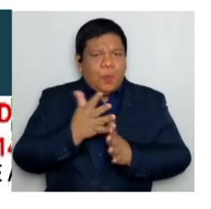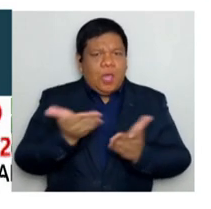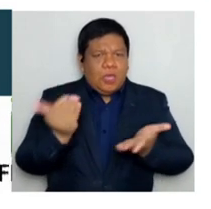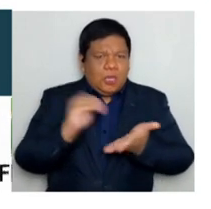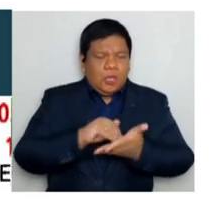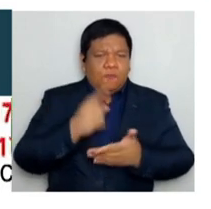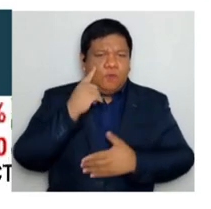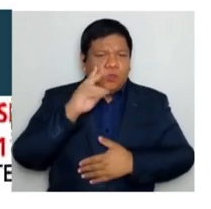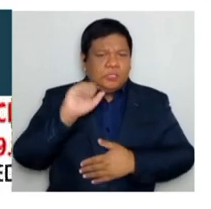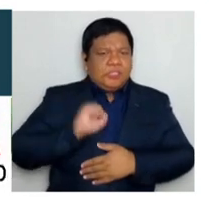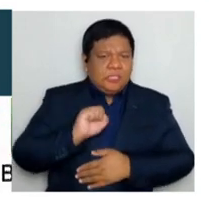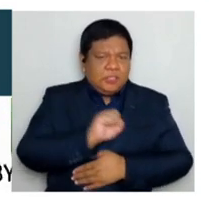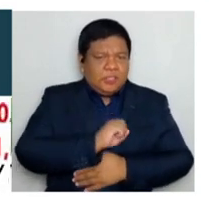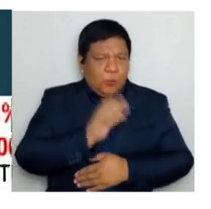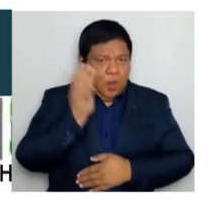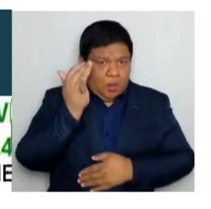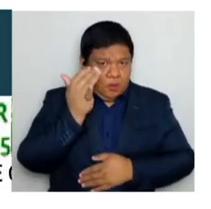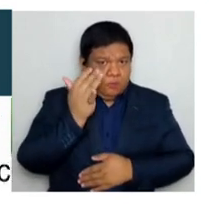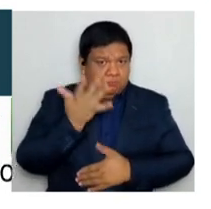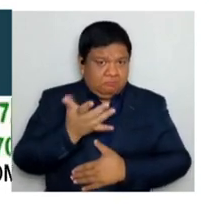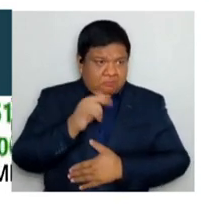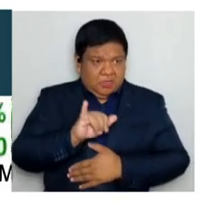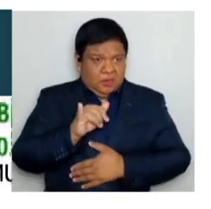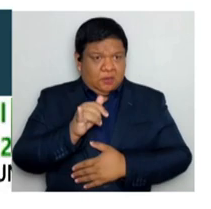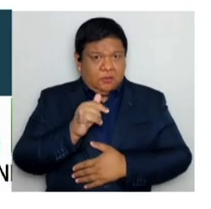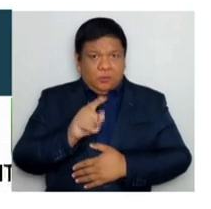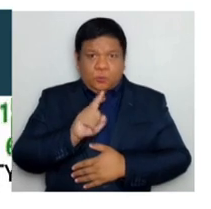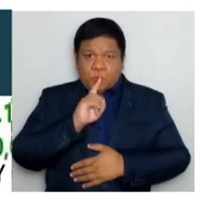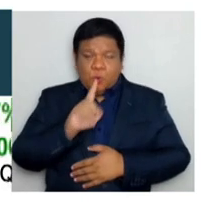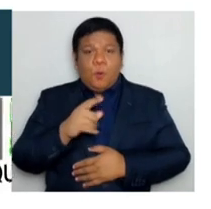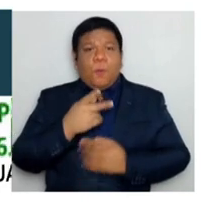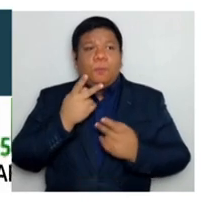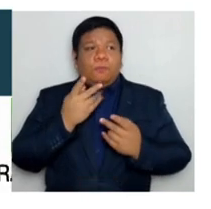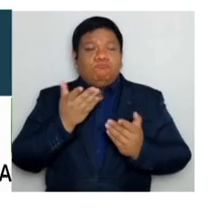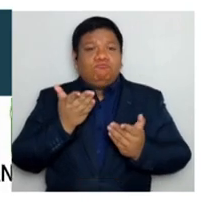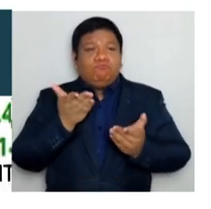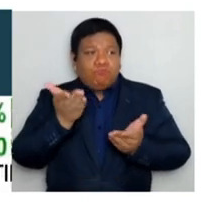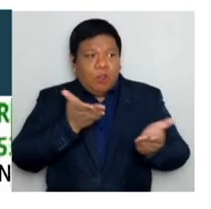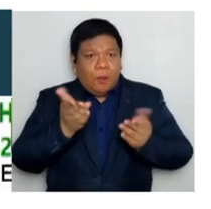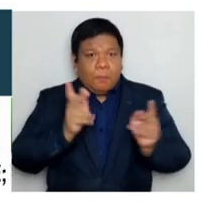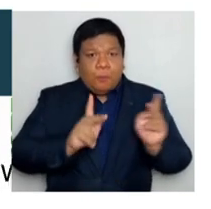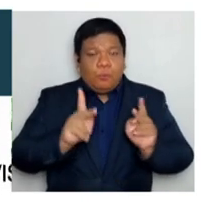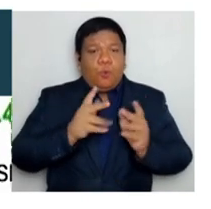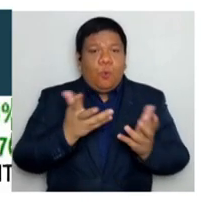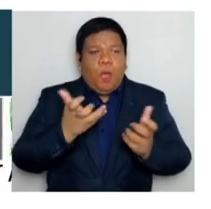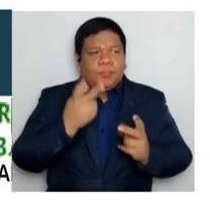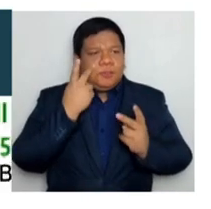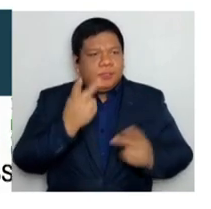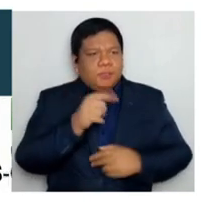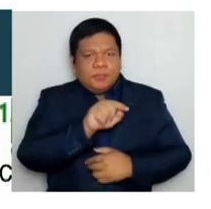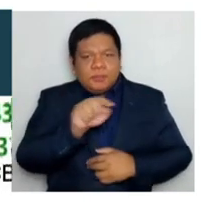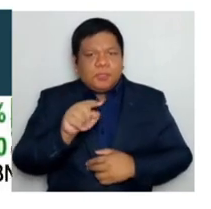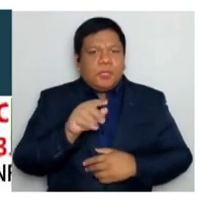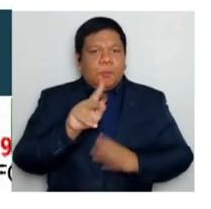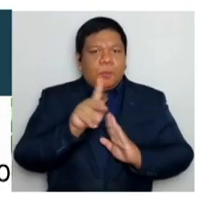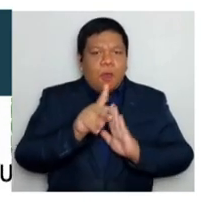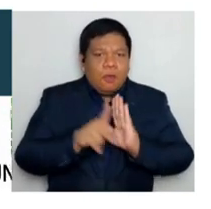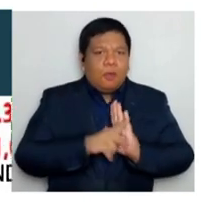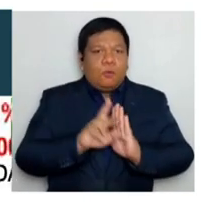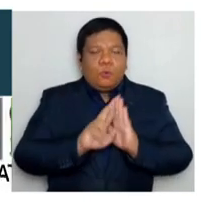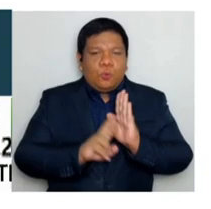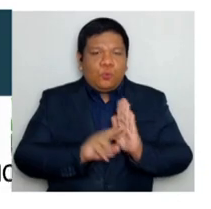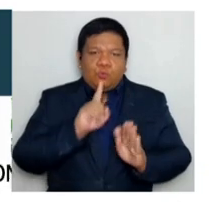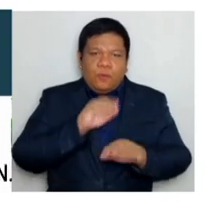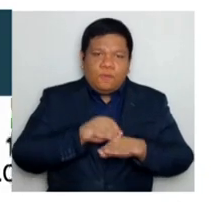at the Senate? Isn't that the dream of a public servant, to really see how the policies that you enact really